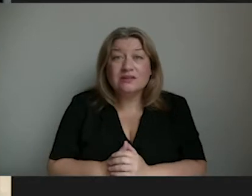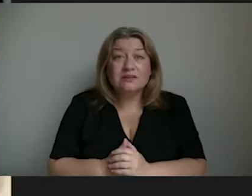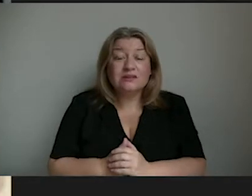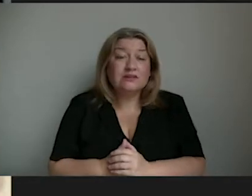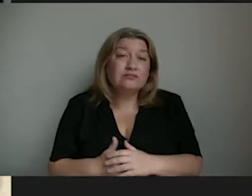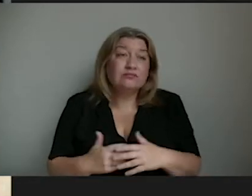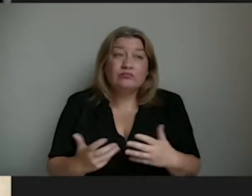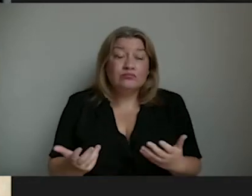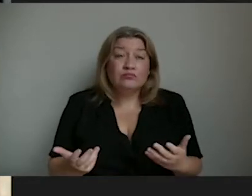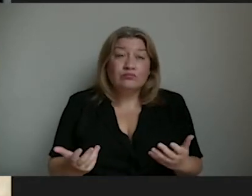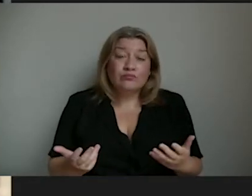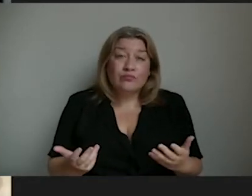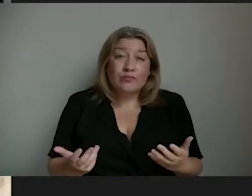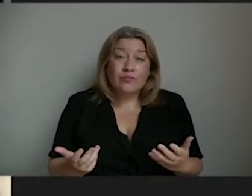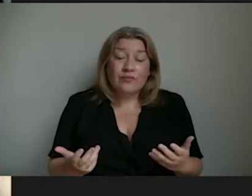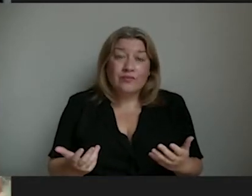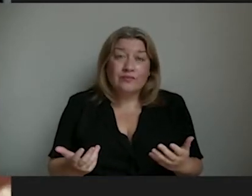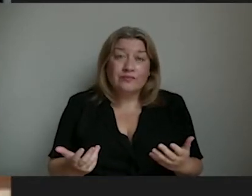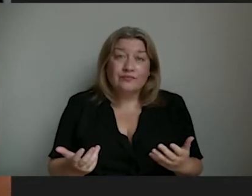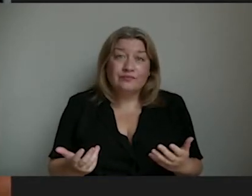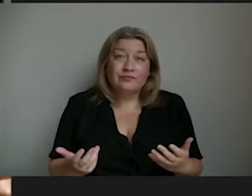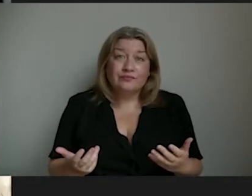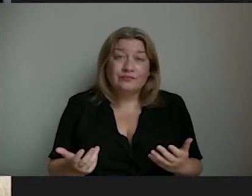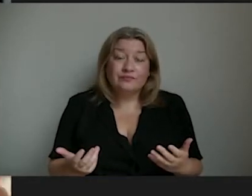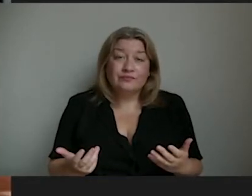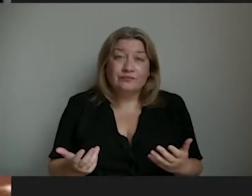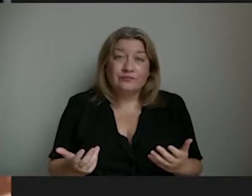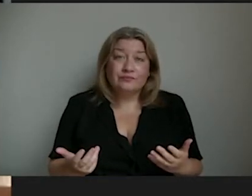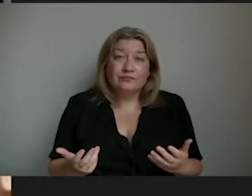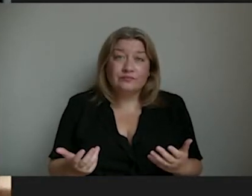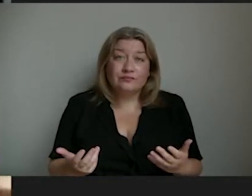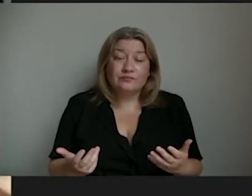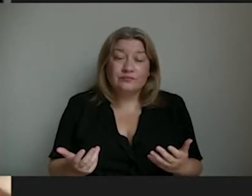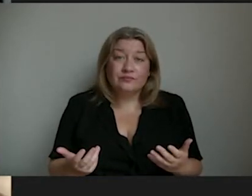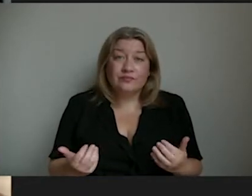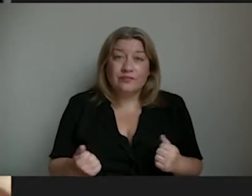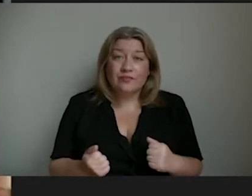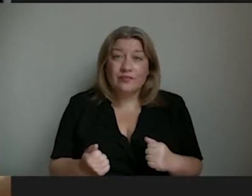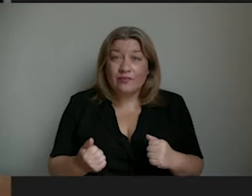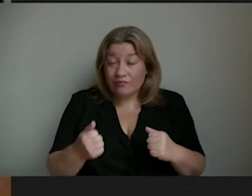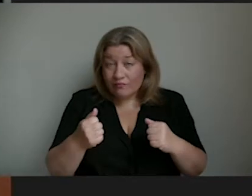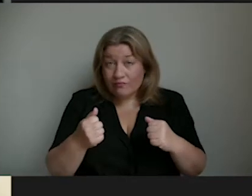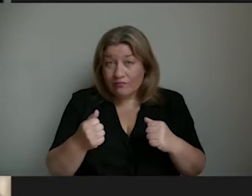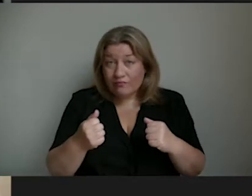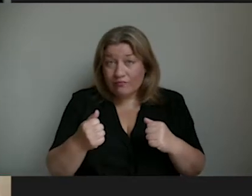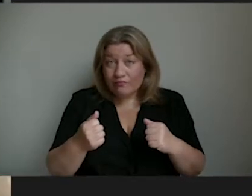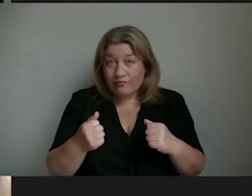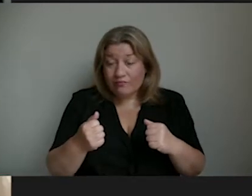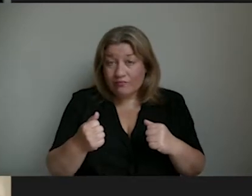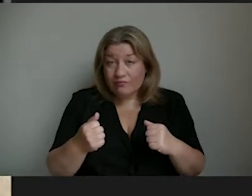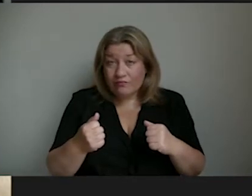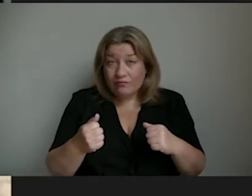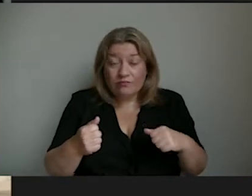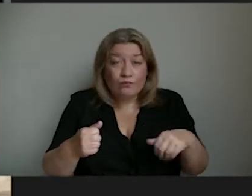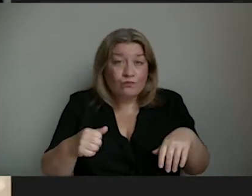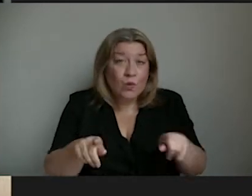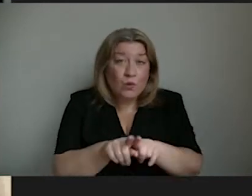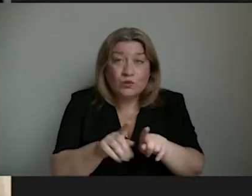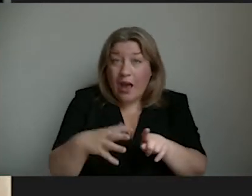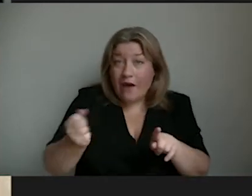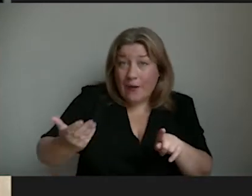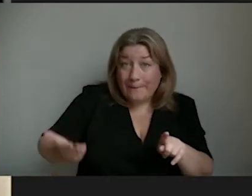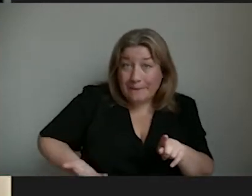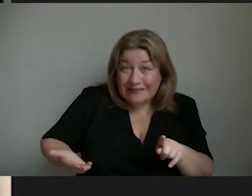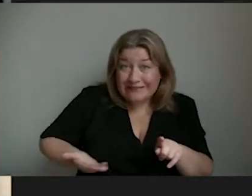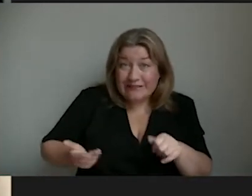in the hairdressing side of things, then there's those kind of apprenticeships available for you. But also the